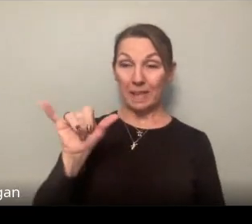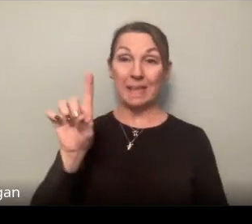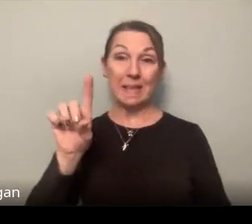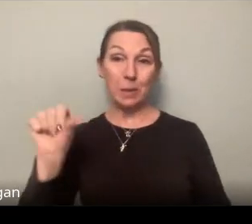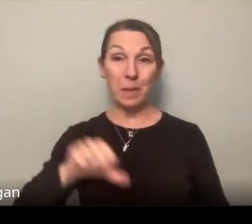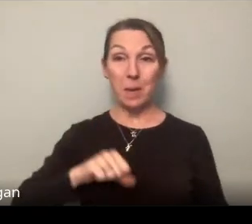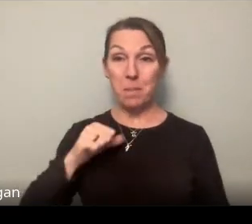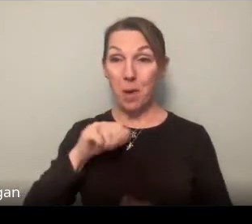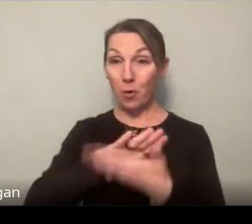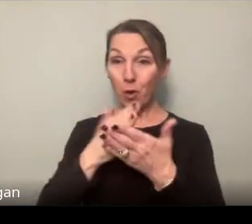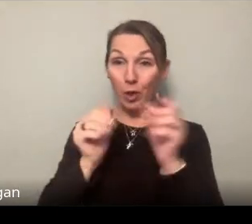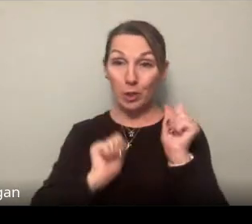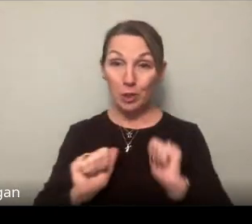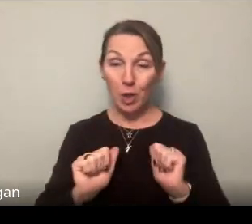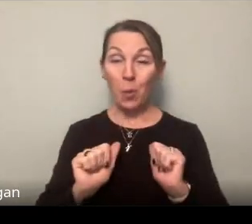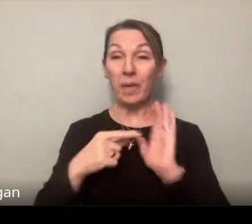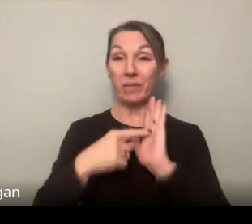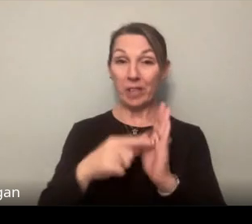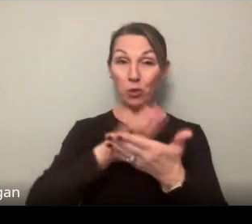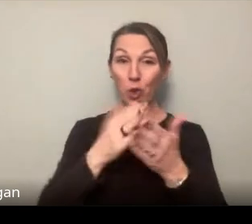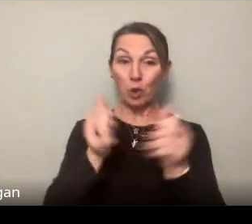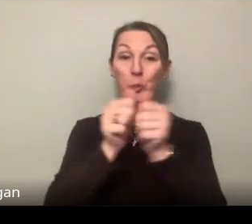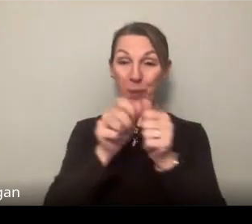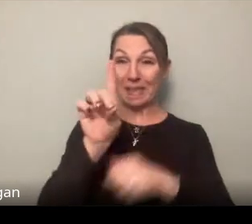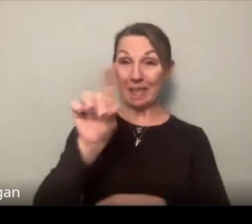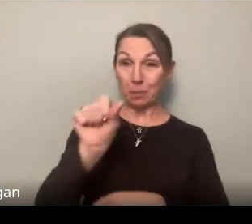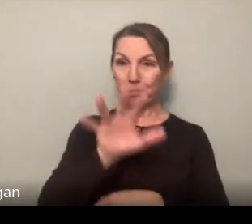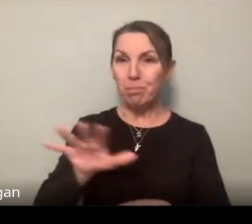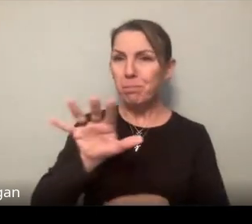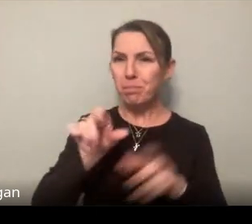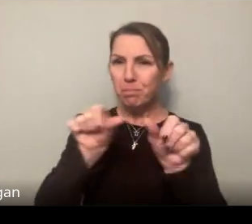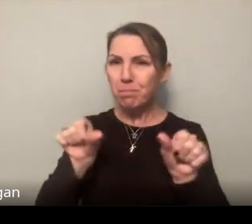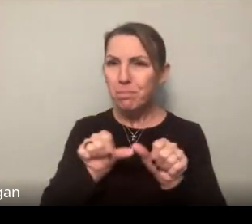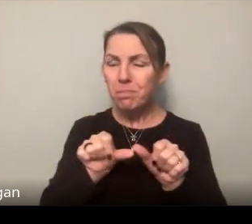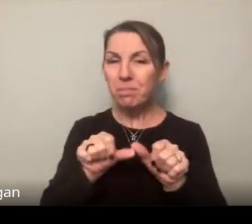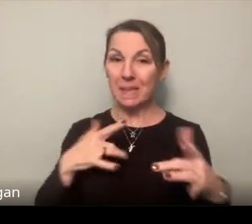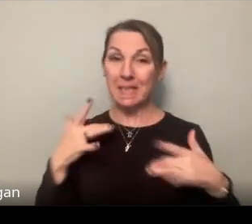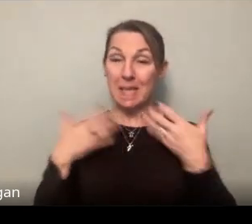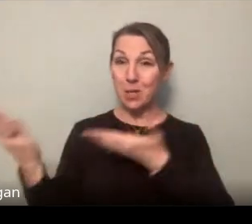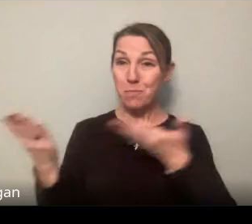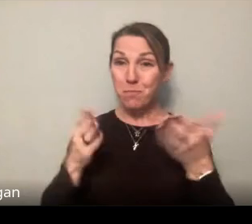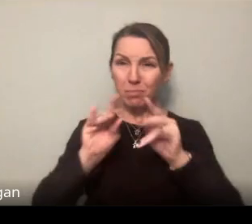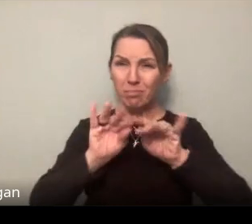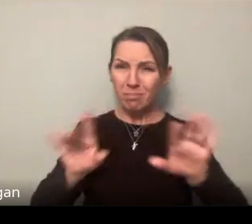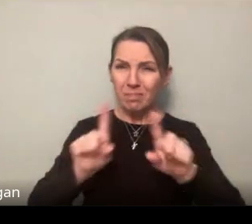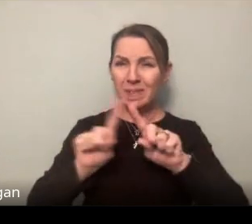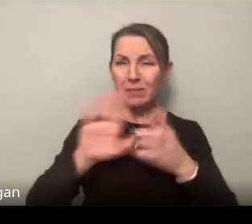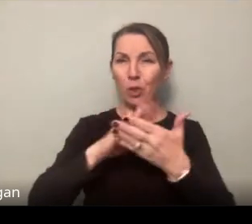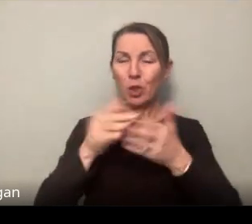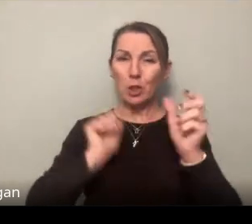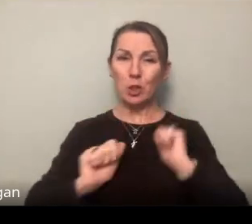featuring cooks with disabilities all around our region. We're excited to bring to you a variety of cooking shows